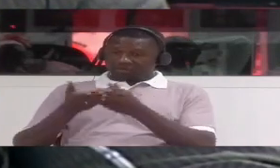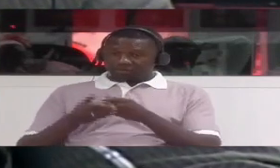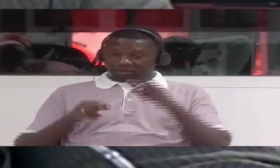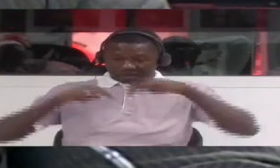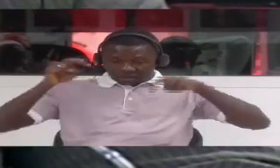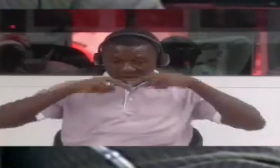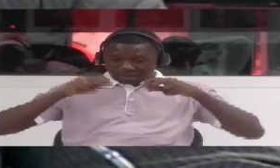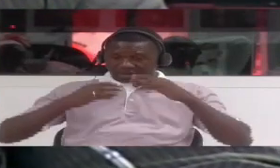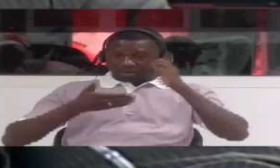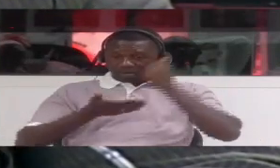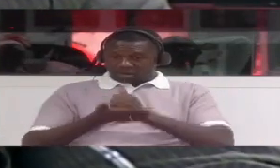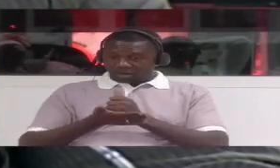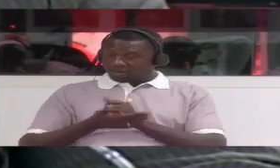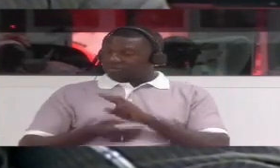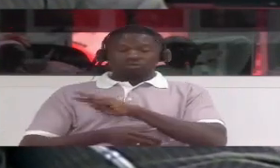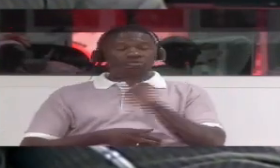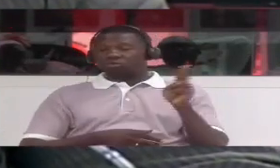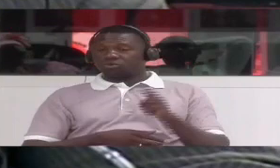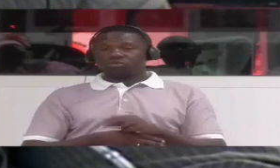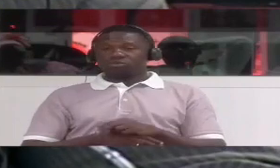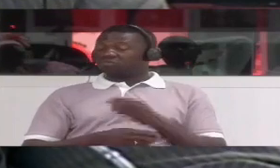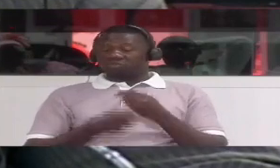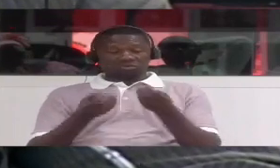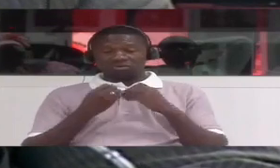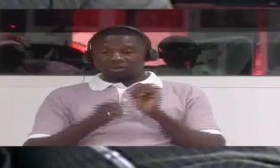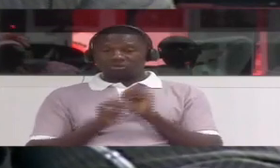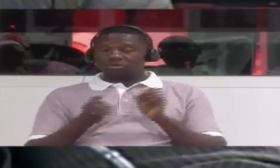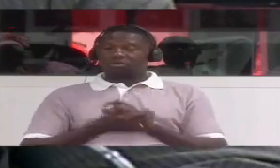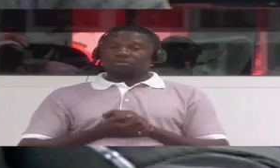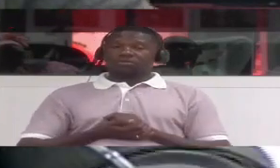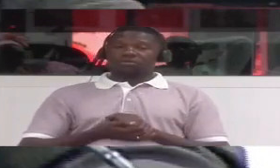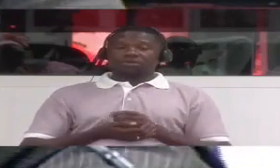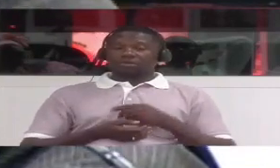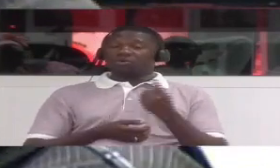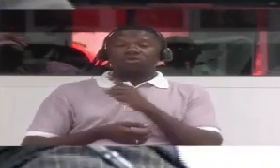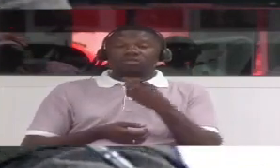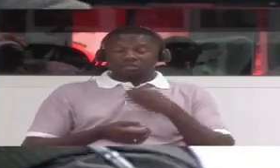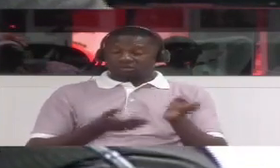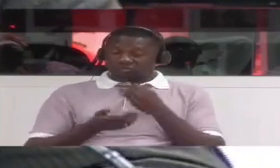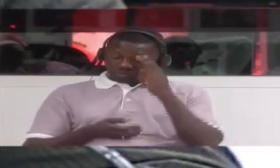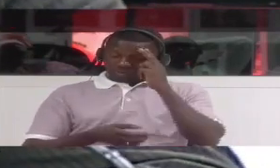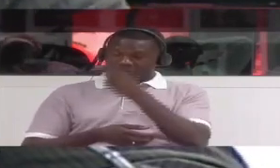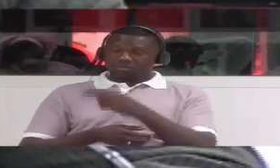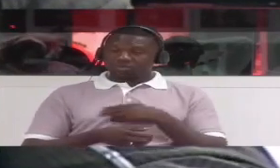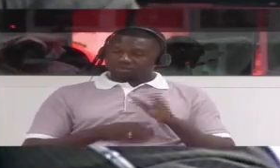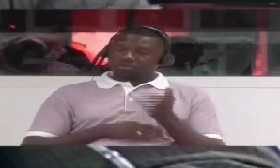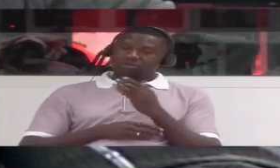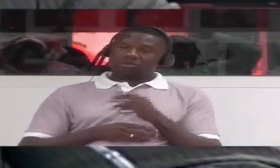the search of your house? They did not. I was not given any option. I was told that I will be going home. I said, let's go. So we